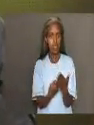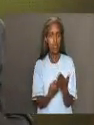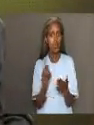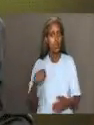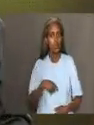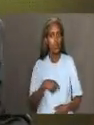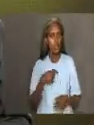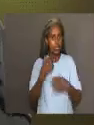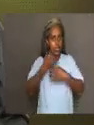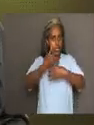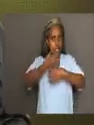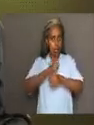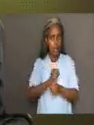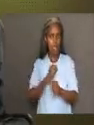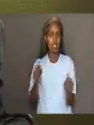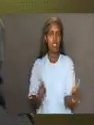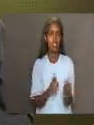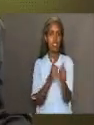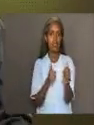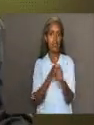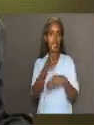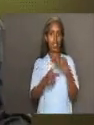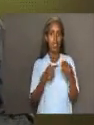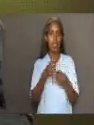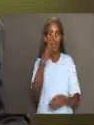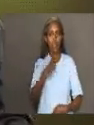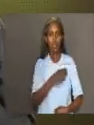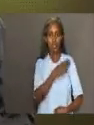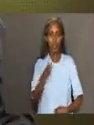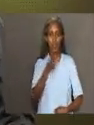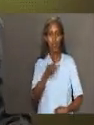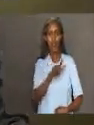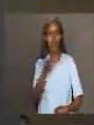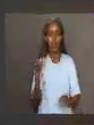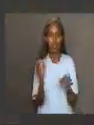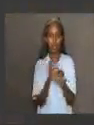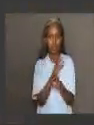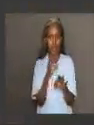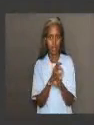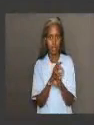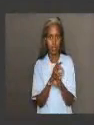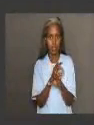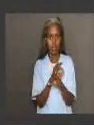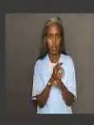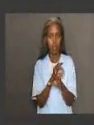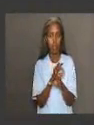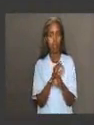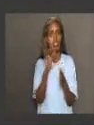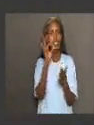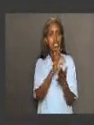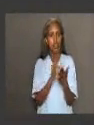can summarize the following about graphs of quadratic functions of the